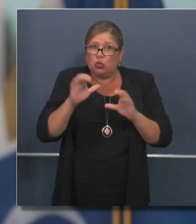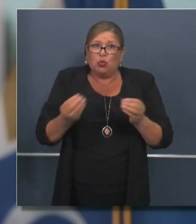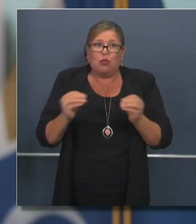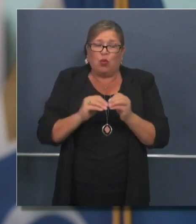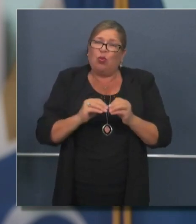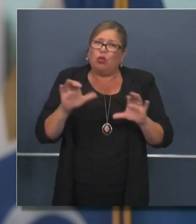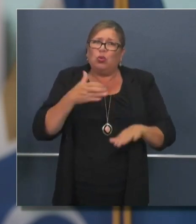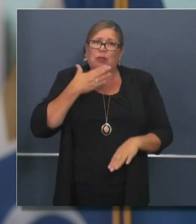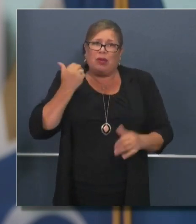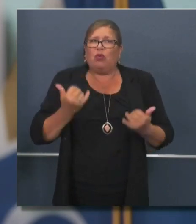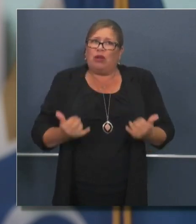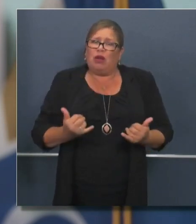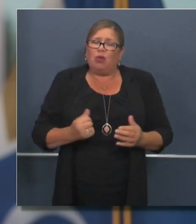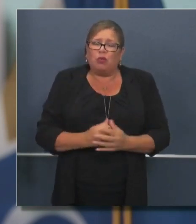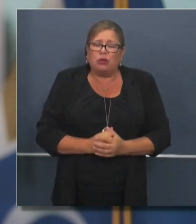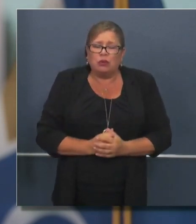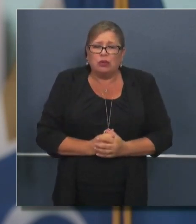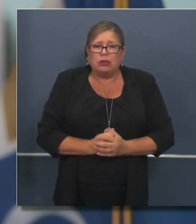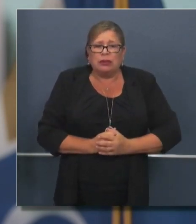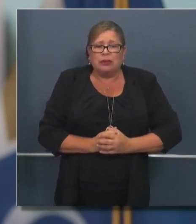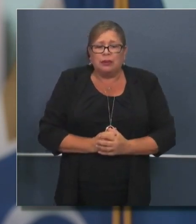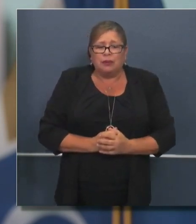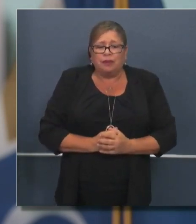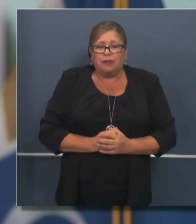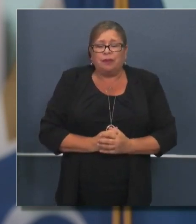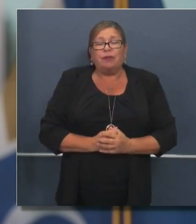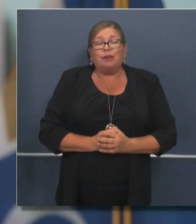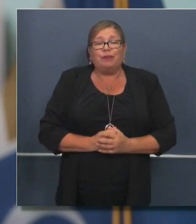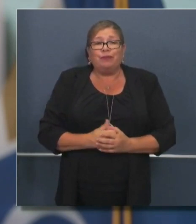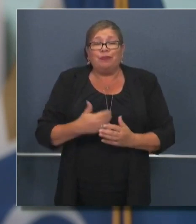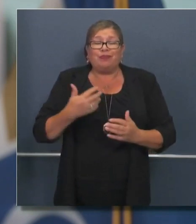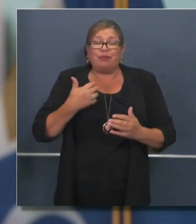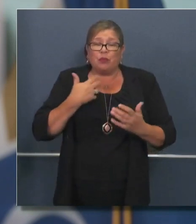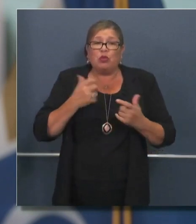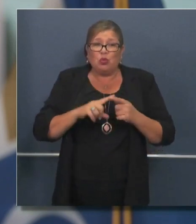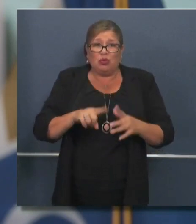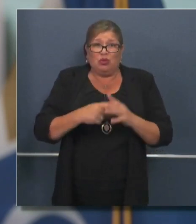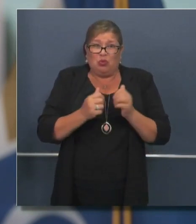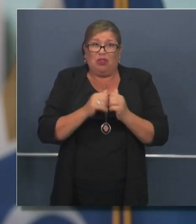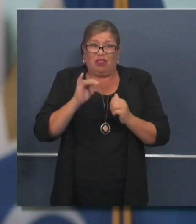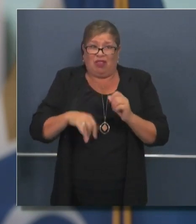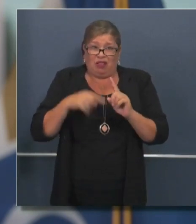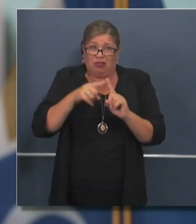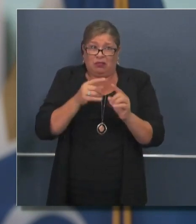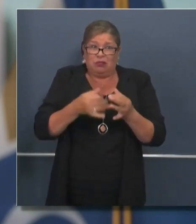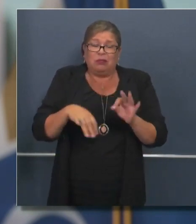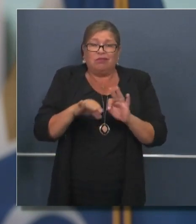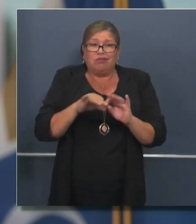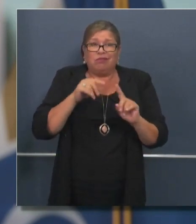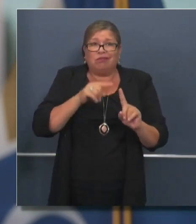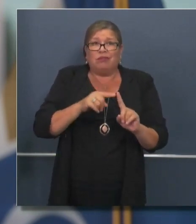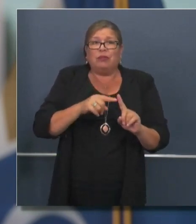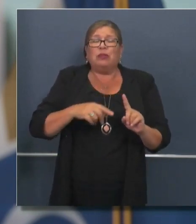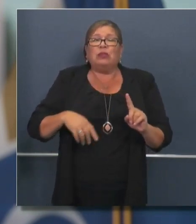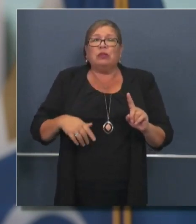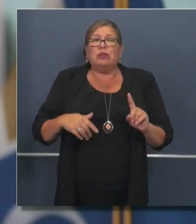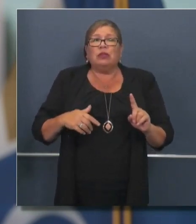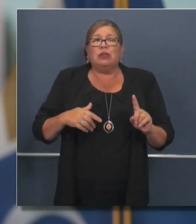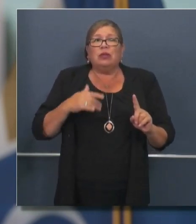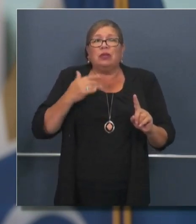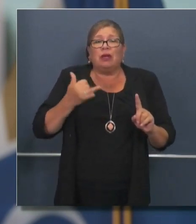better. So that's how I wanted to begin. And forgive me, this sort of seems